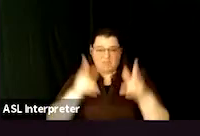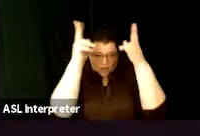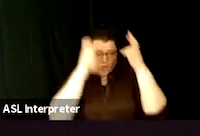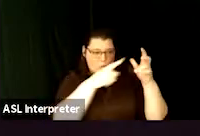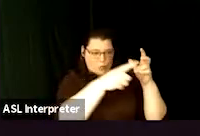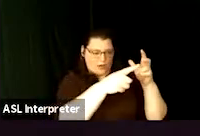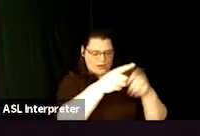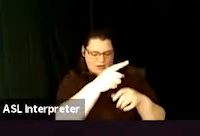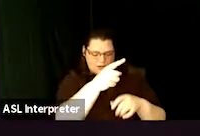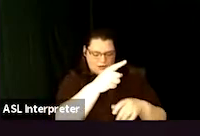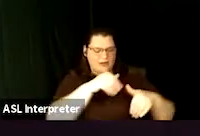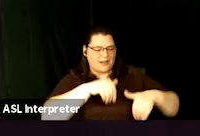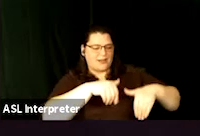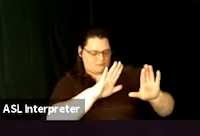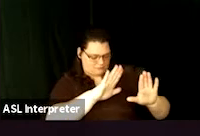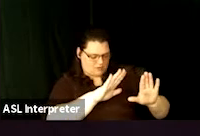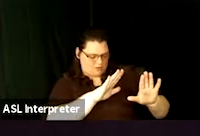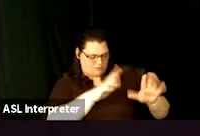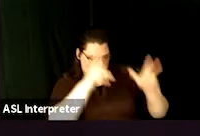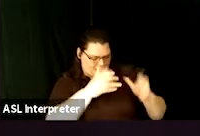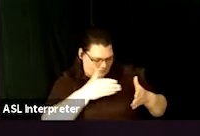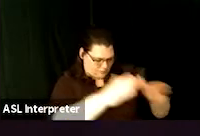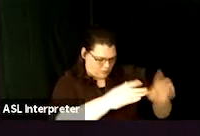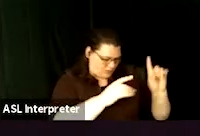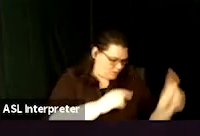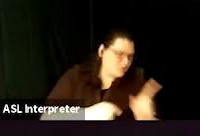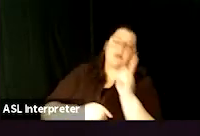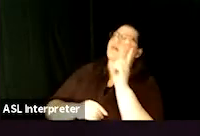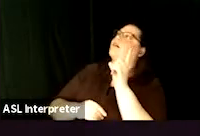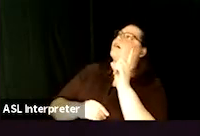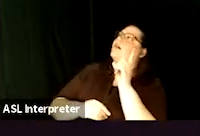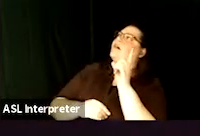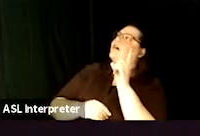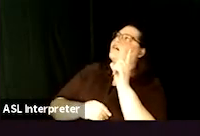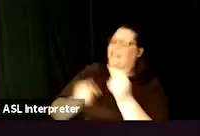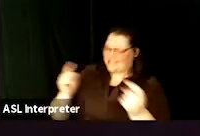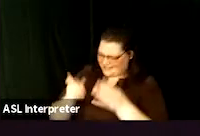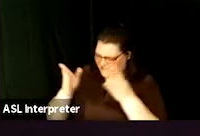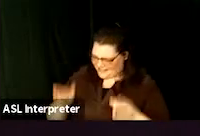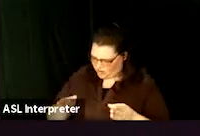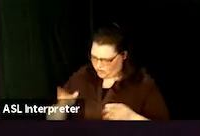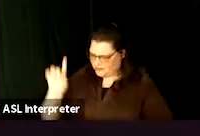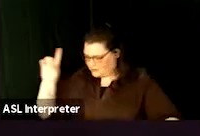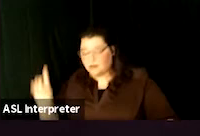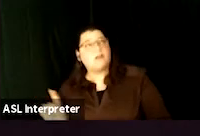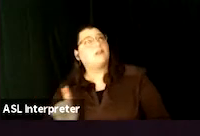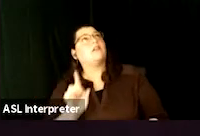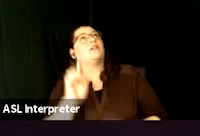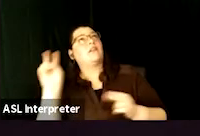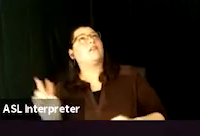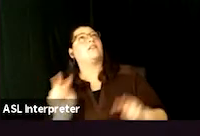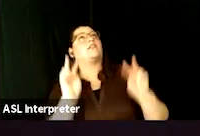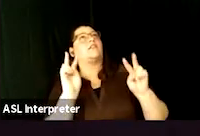thoughts. Let them return to the Lord that he may have mercy on them, and to our God, for he